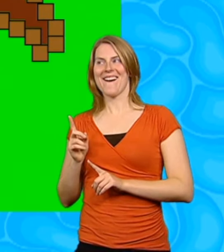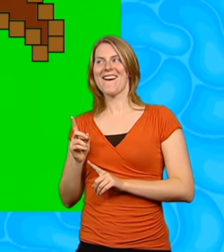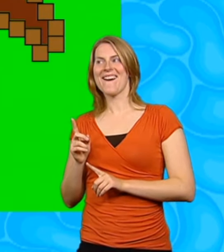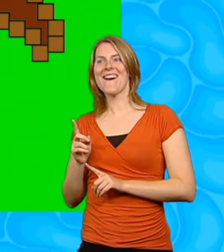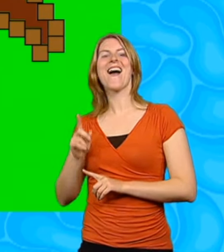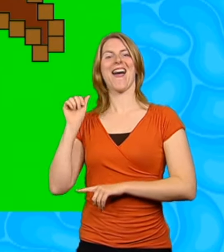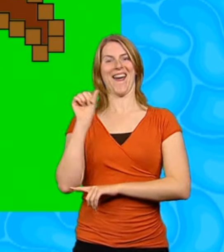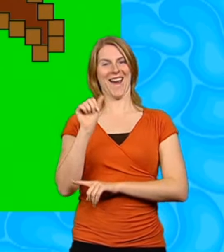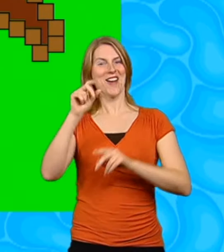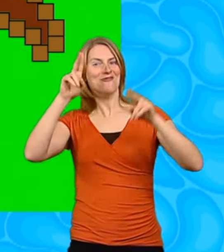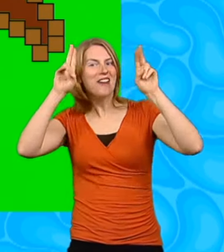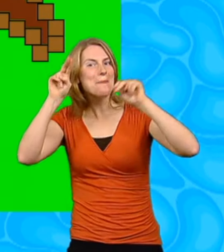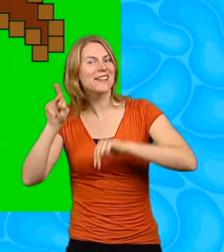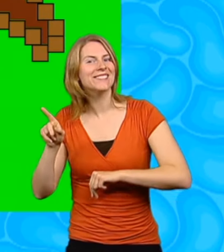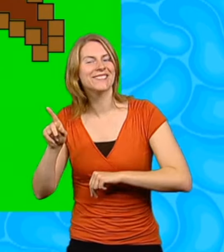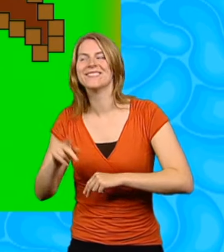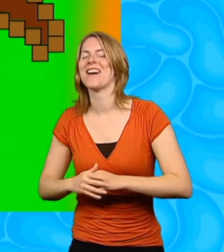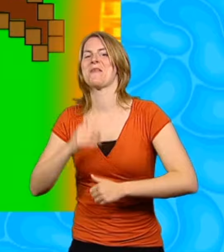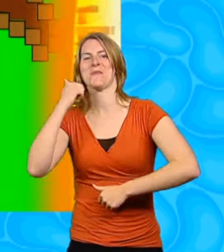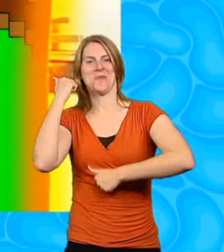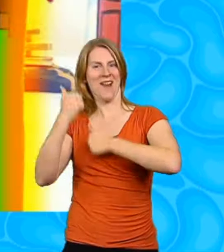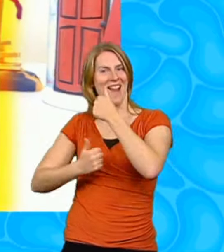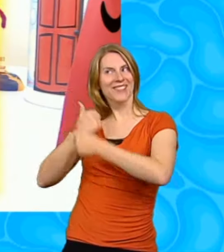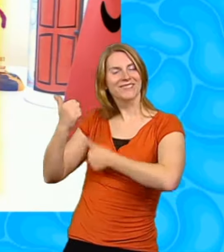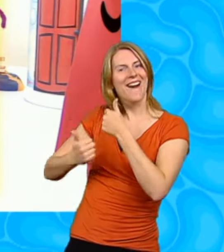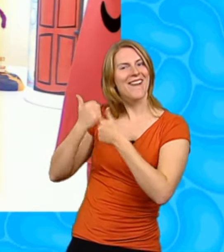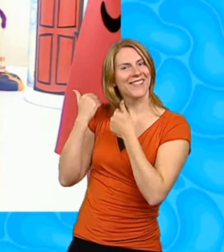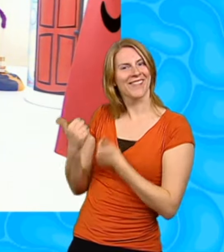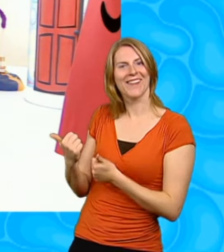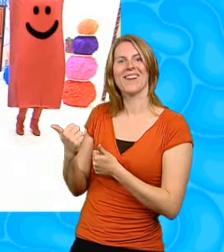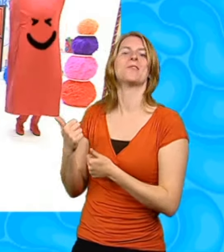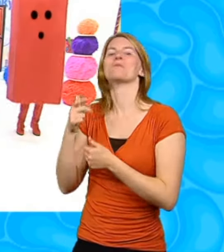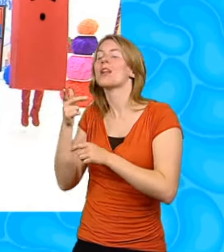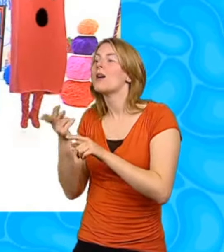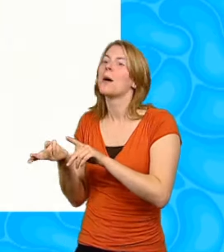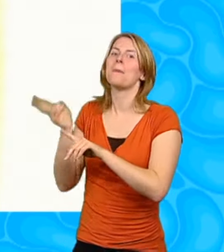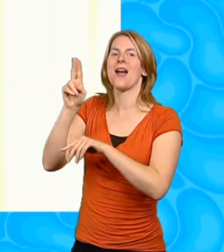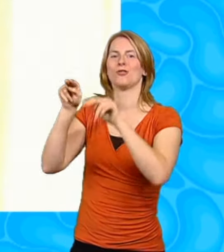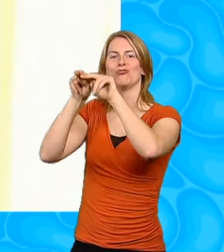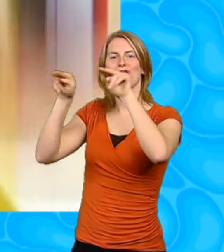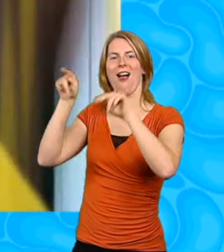It's a rabbit! Well done, Square. Time to get back on the shelf.